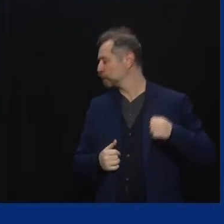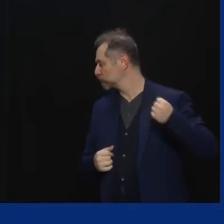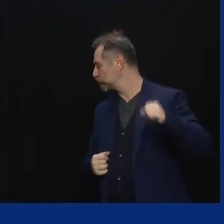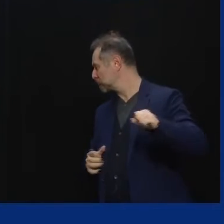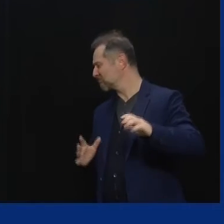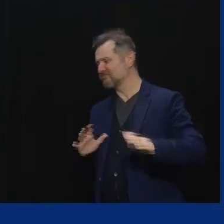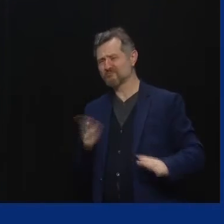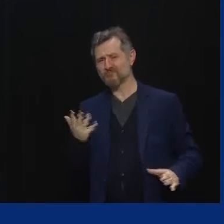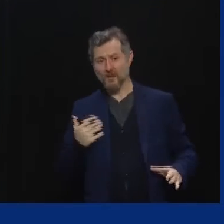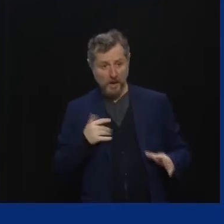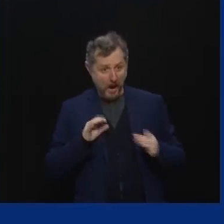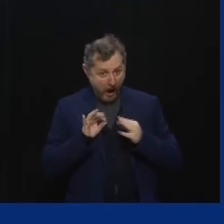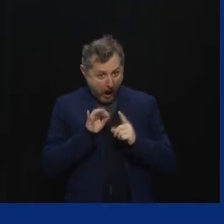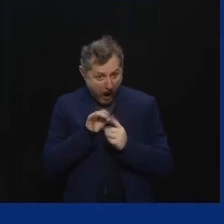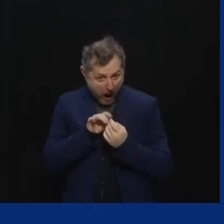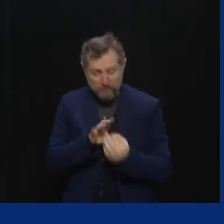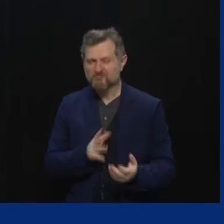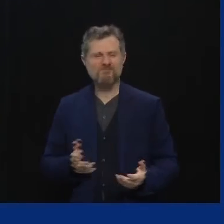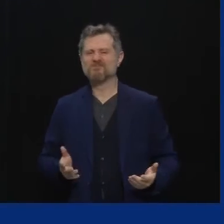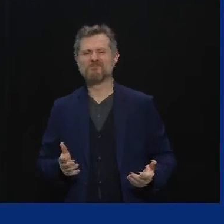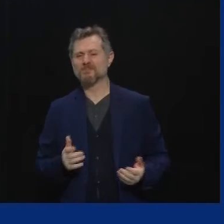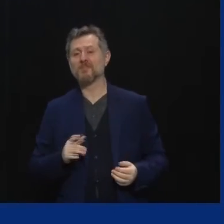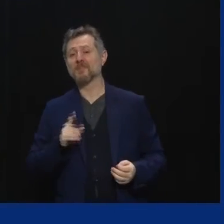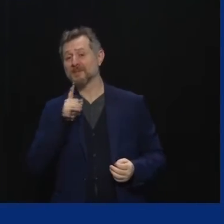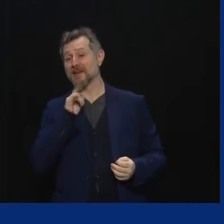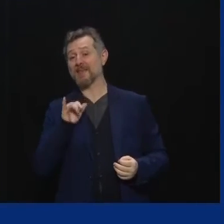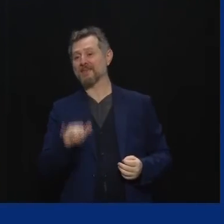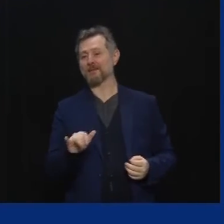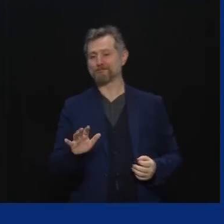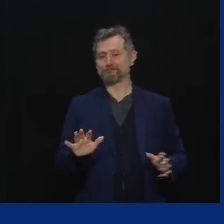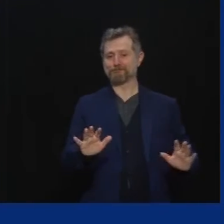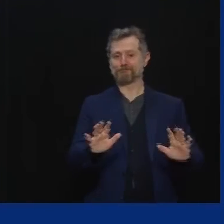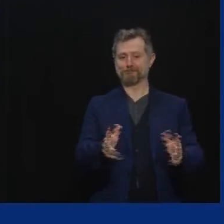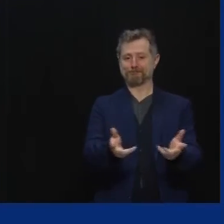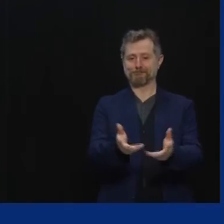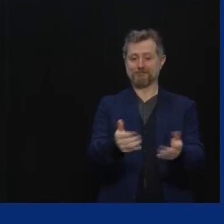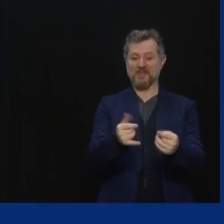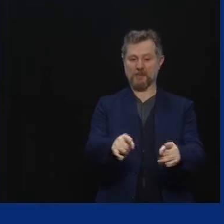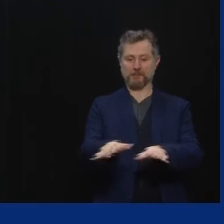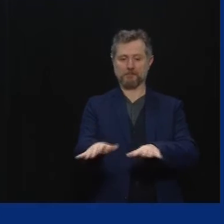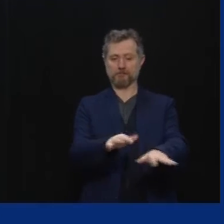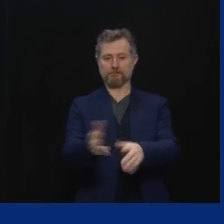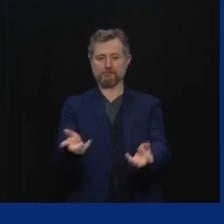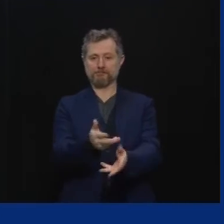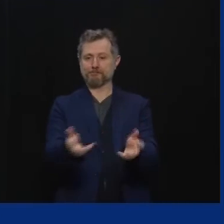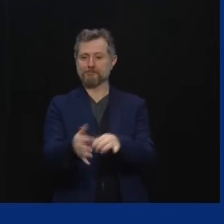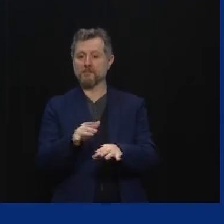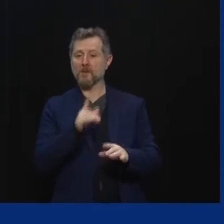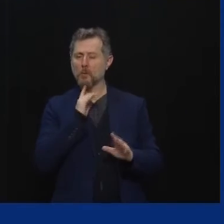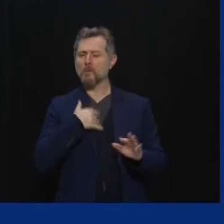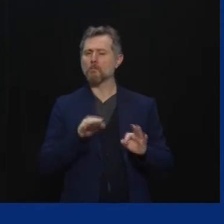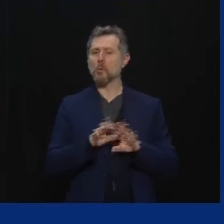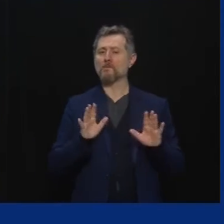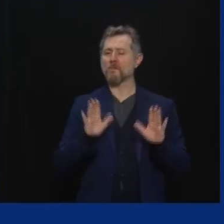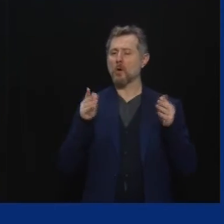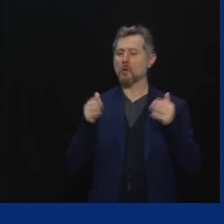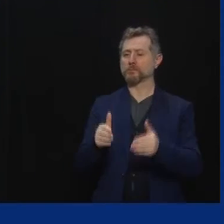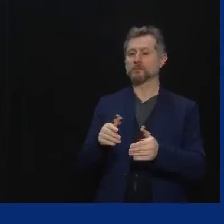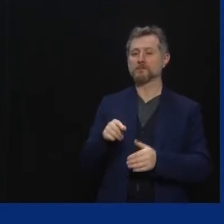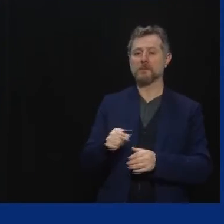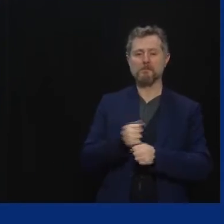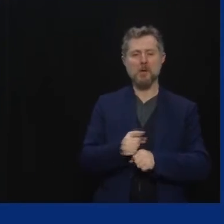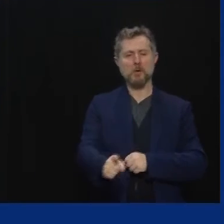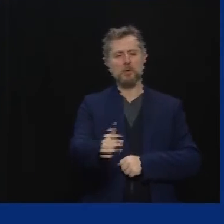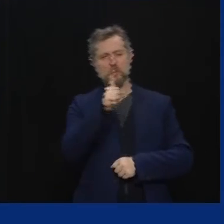the reality of this crisis right now. But again, the main focus is to make sure that individuals who